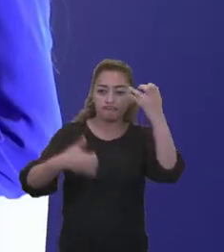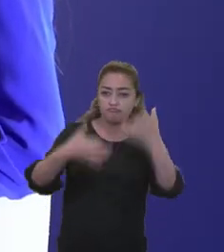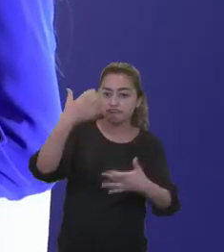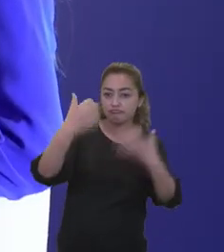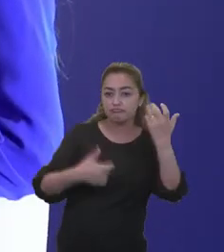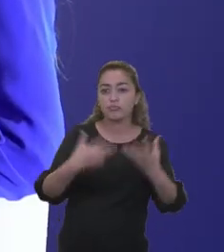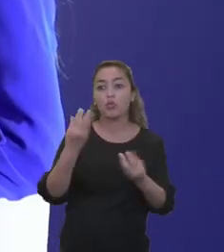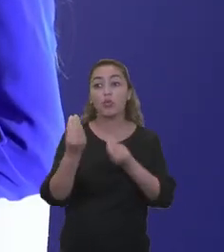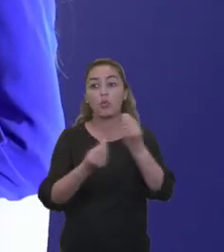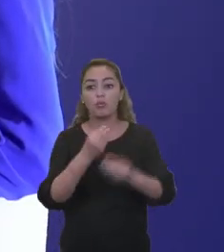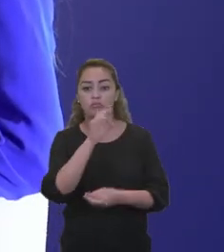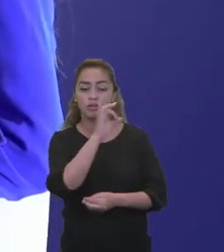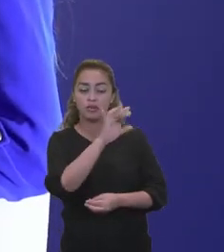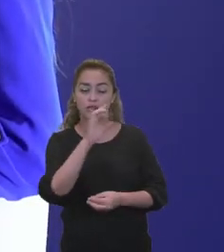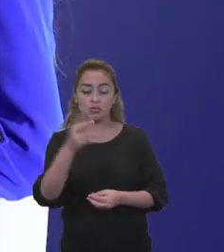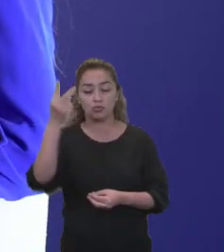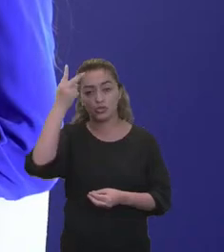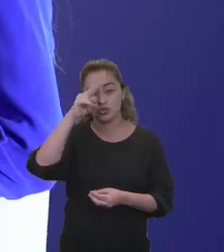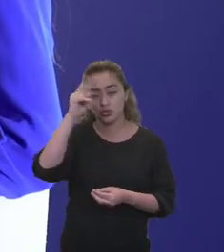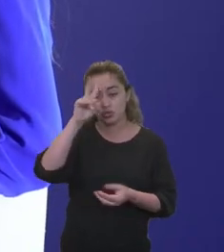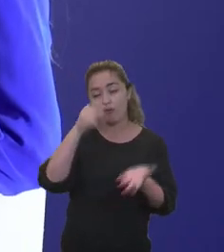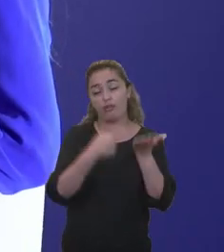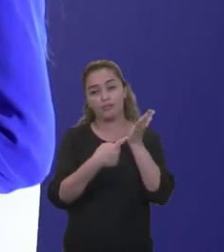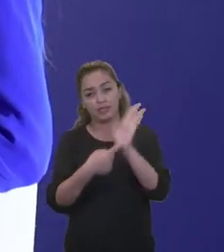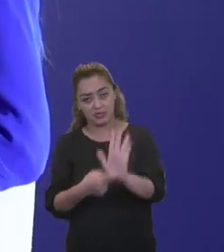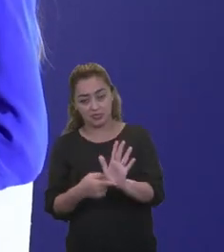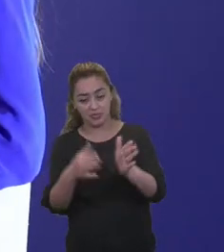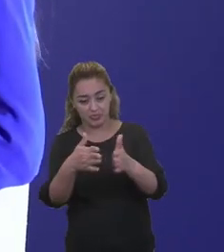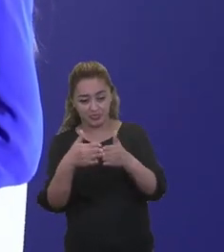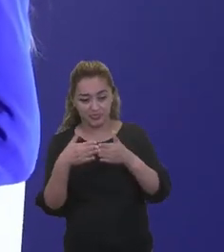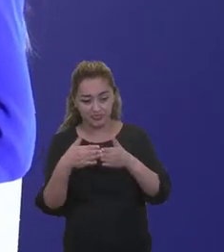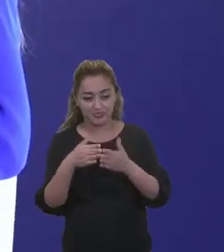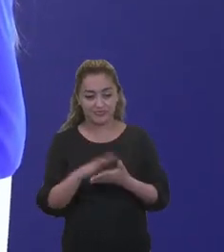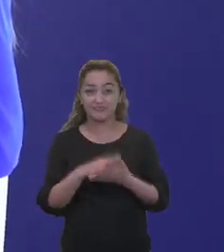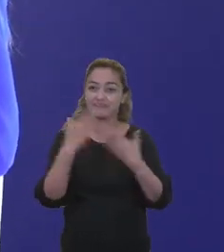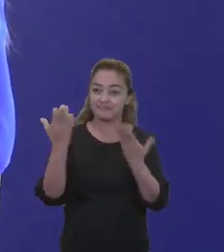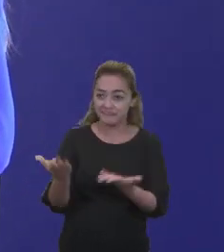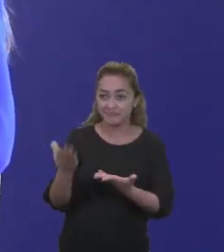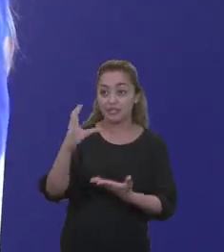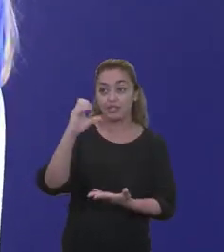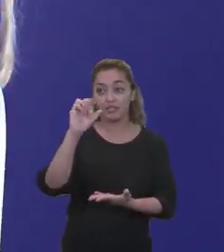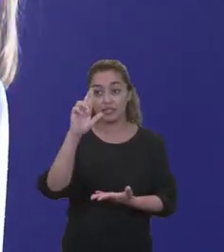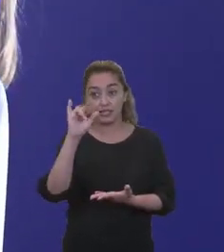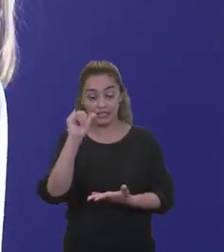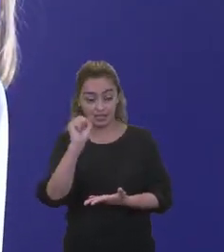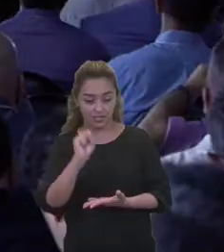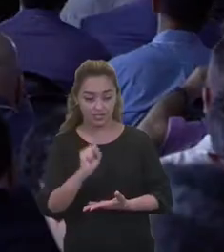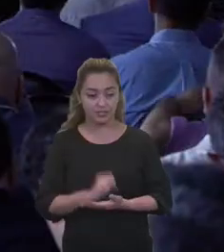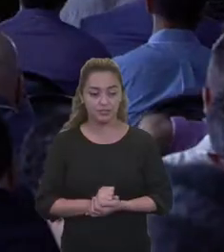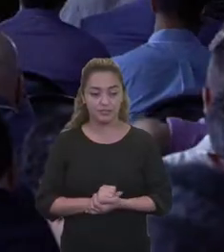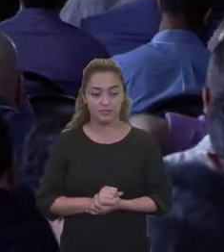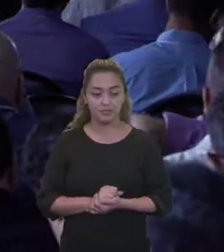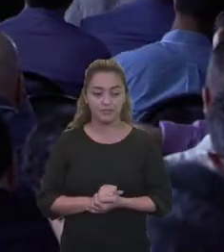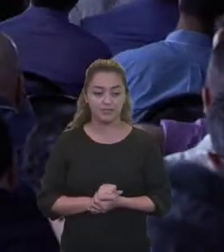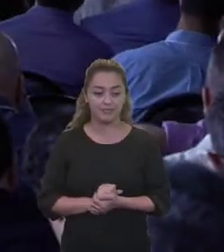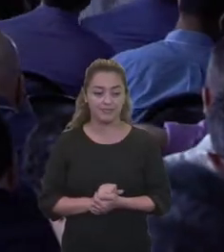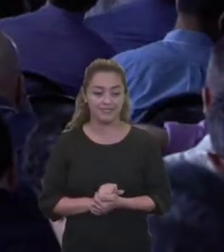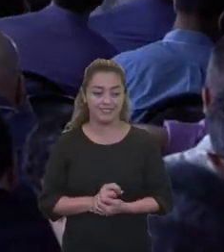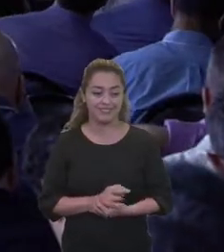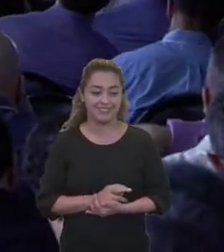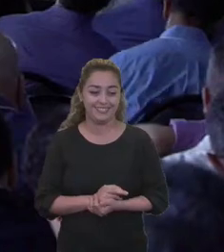same page, I would like each one of you to tell a bit of your story. Please, you start.